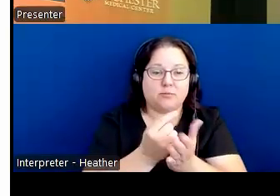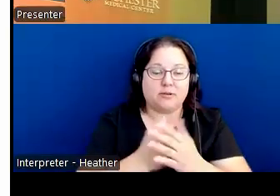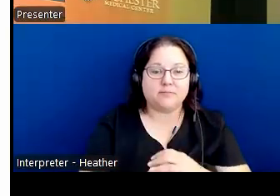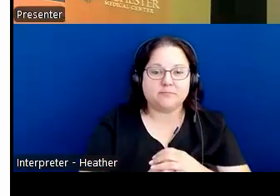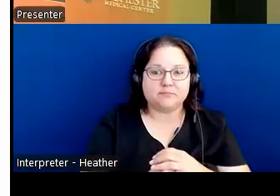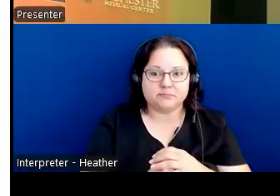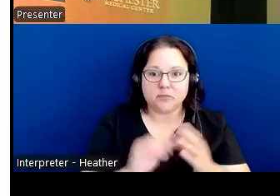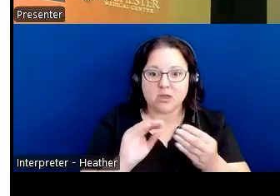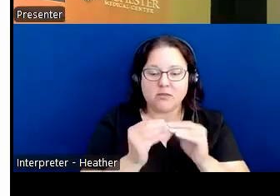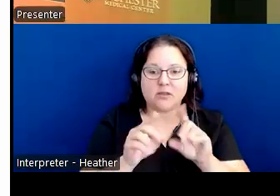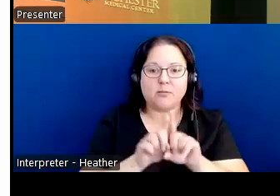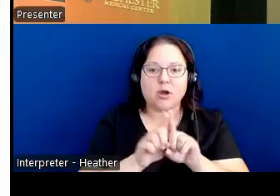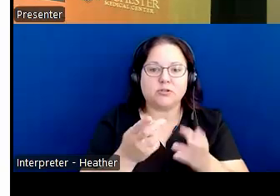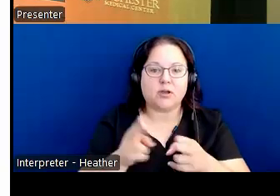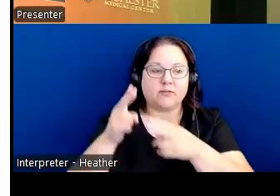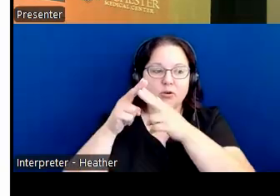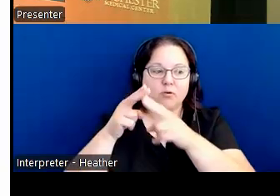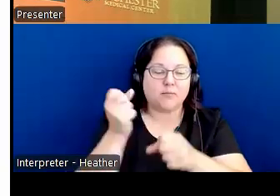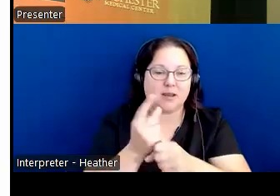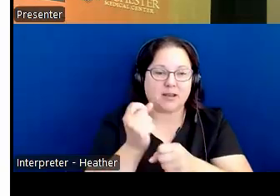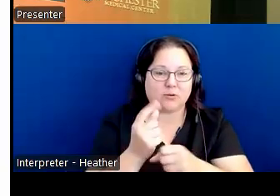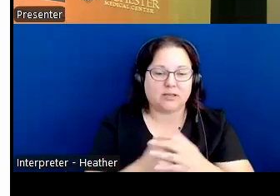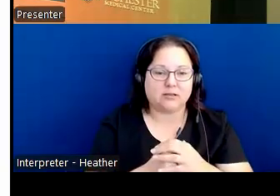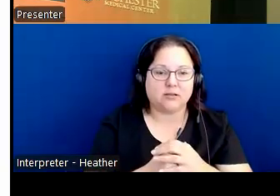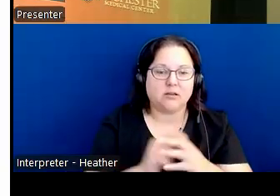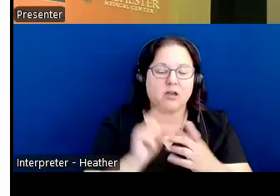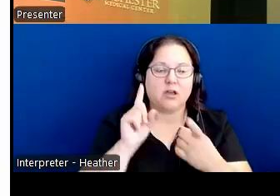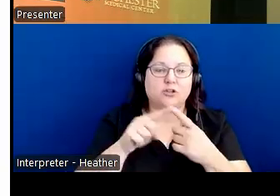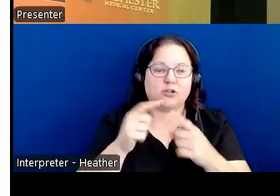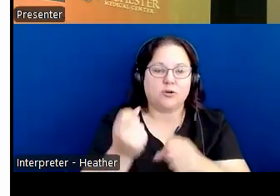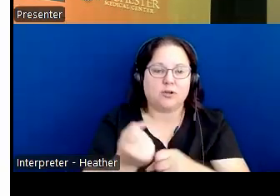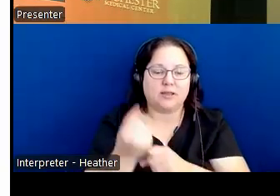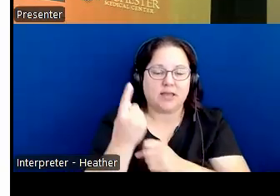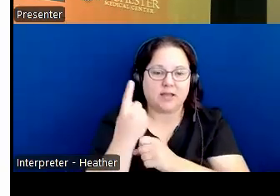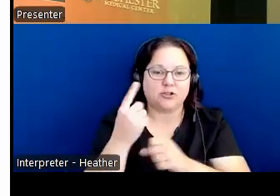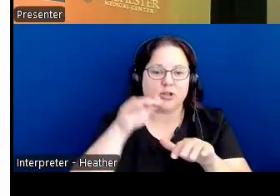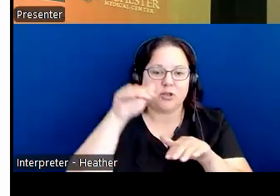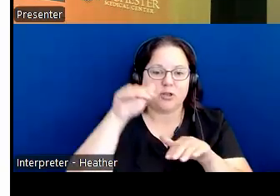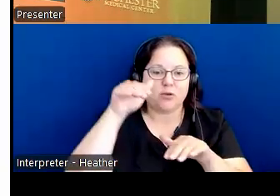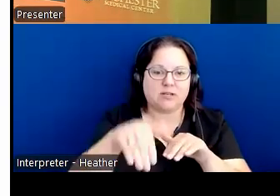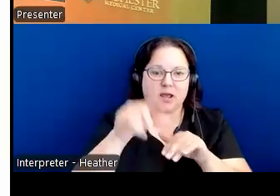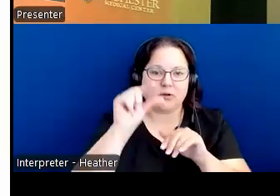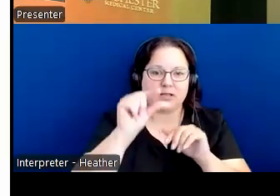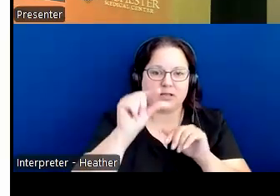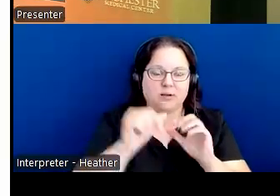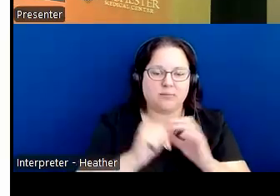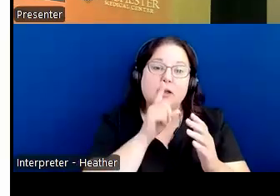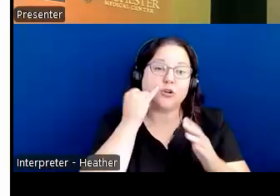The numbers have also gone up annually until the last year when they went down slightly. Unclear if that'll continue.